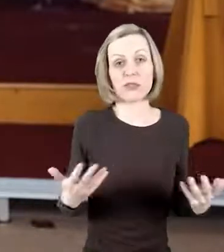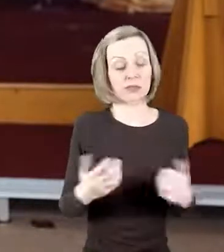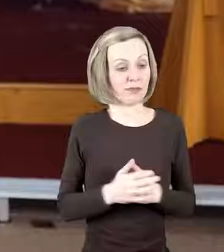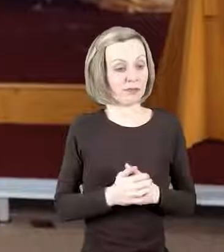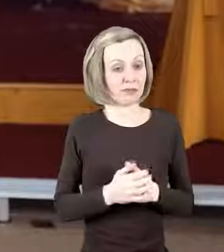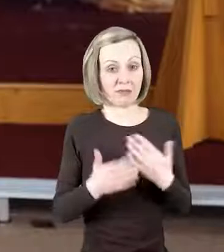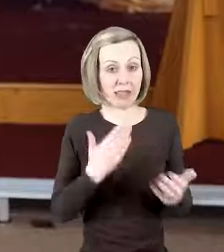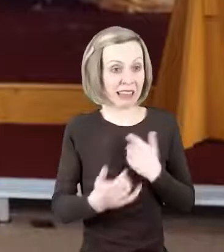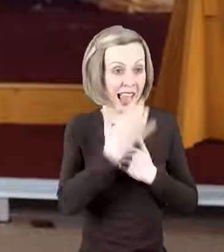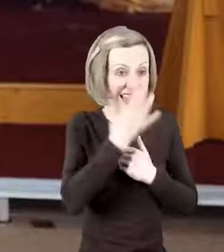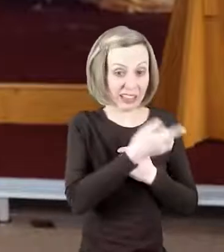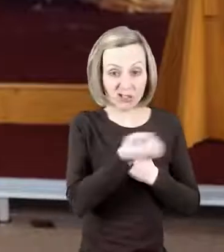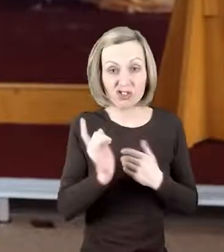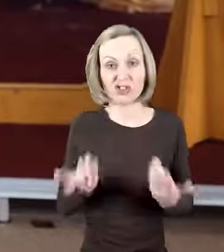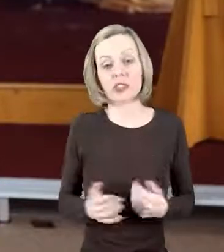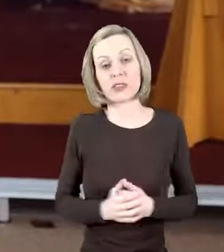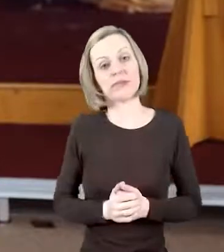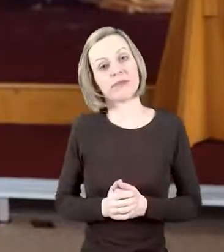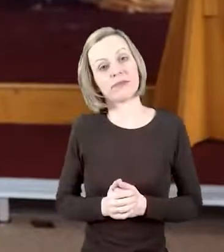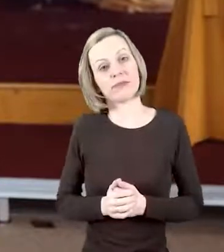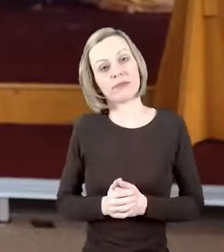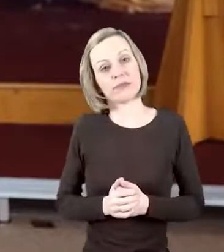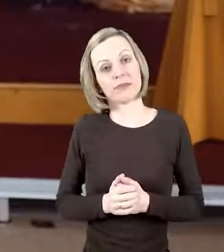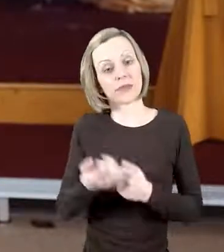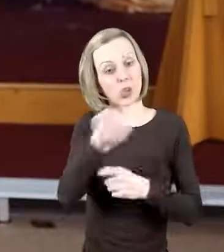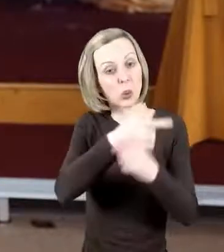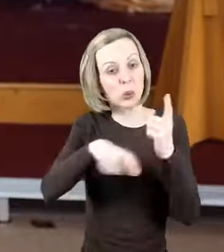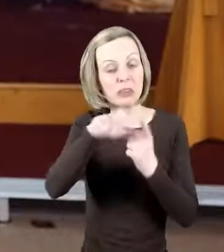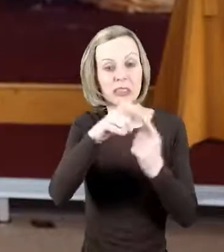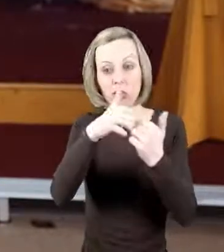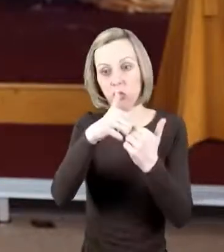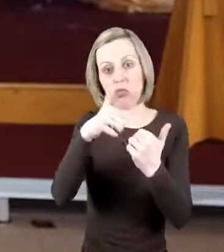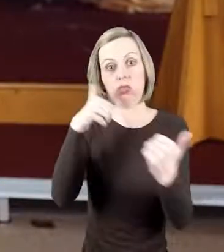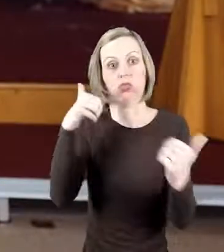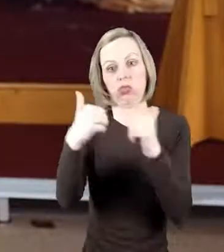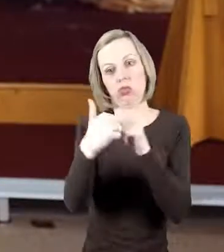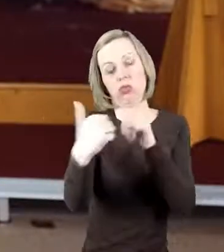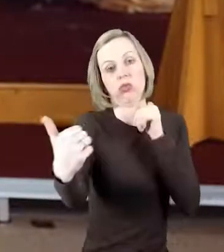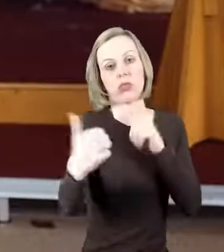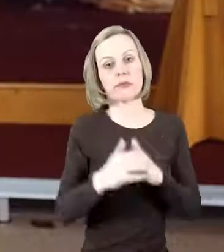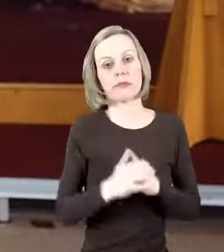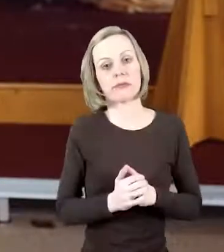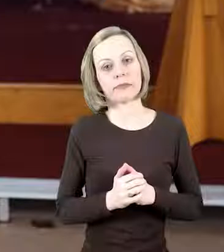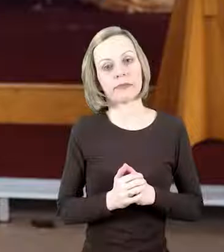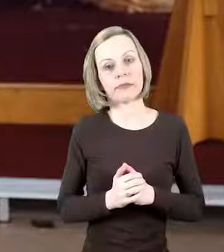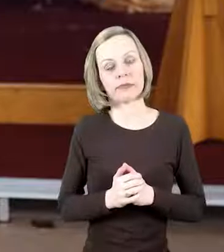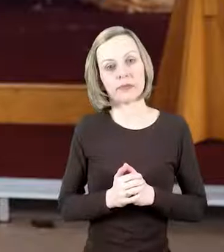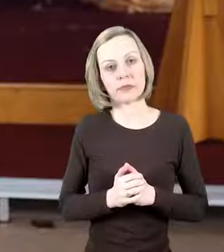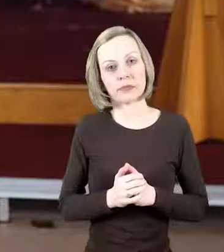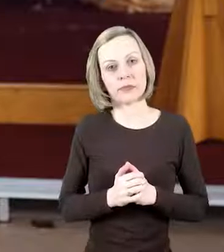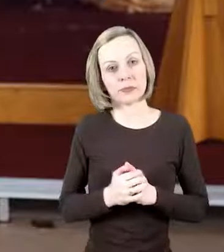Whatever age we are, our communities have been pulled apart. I have been